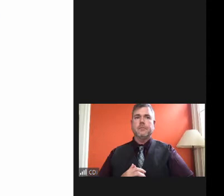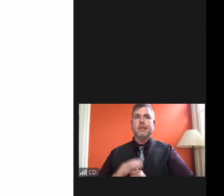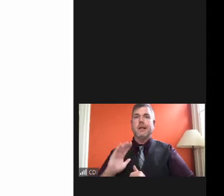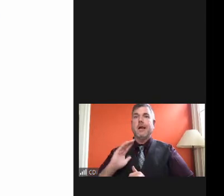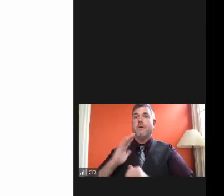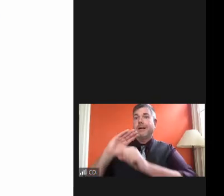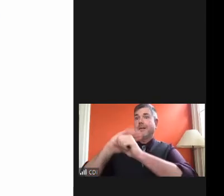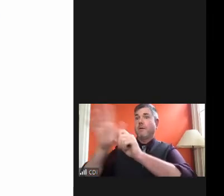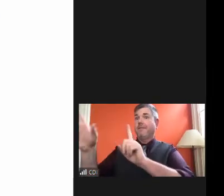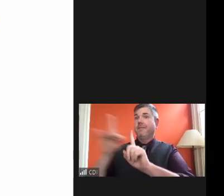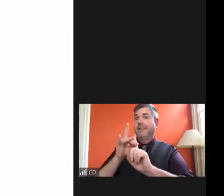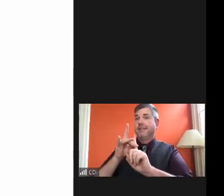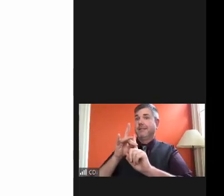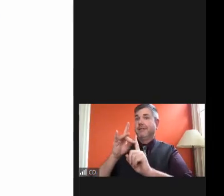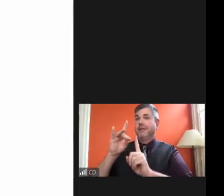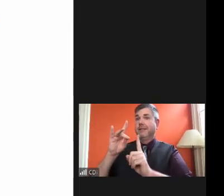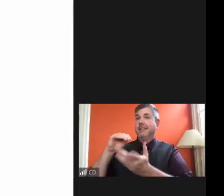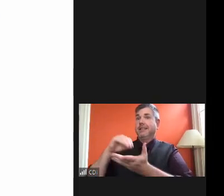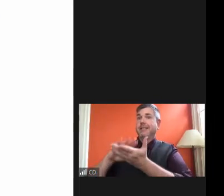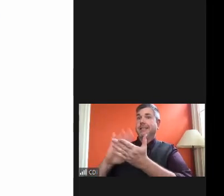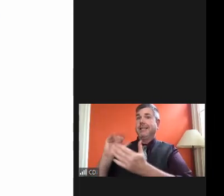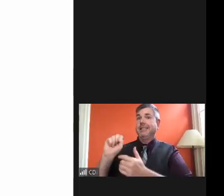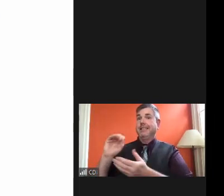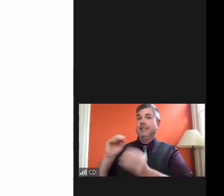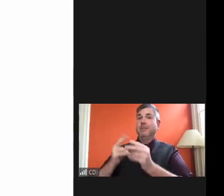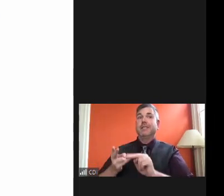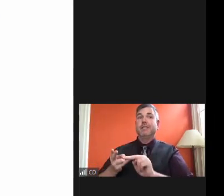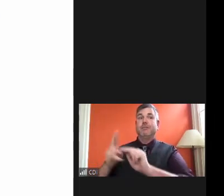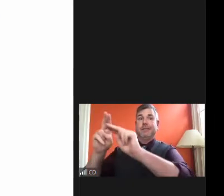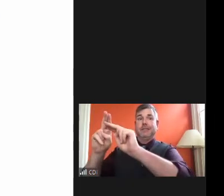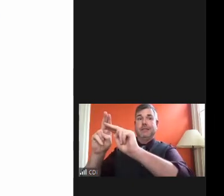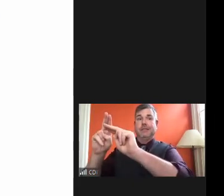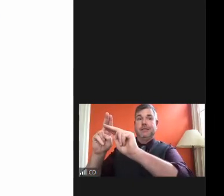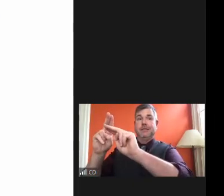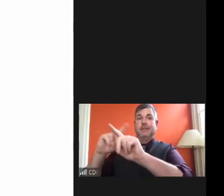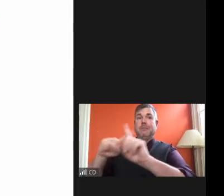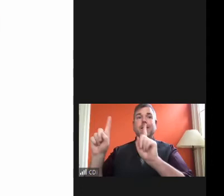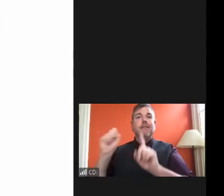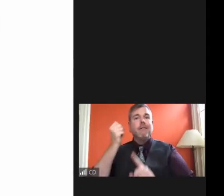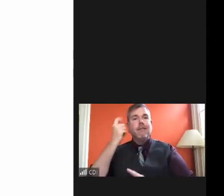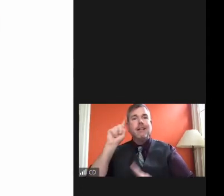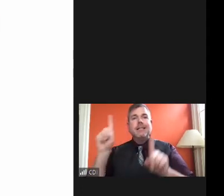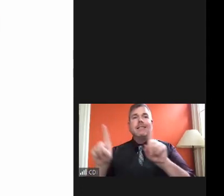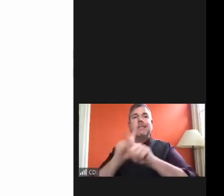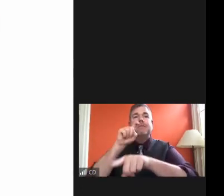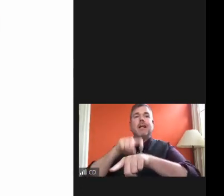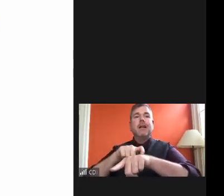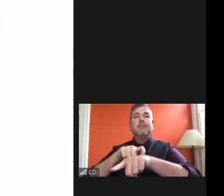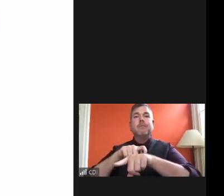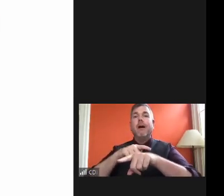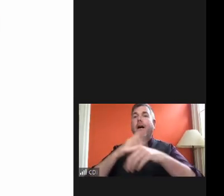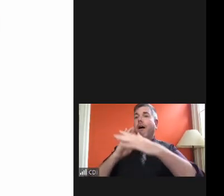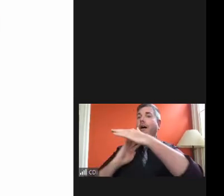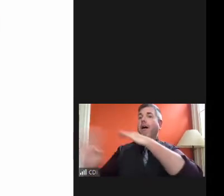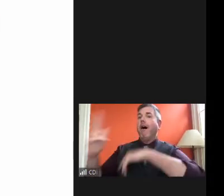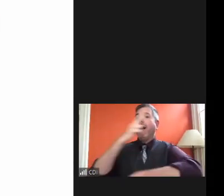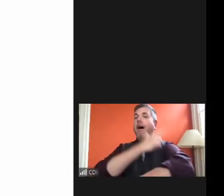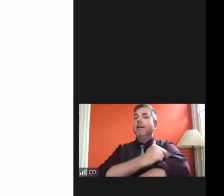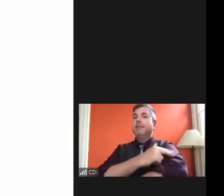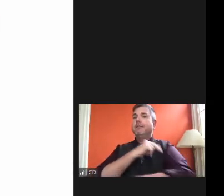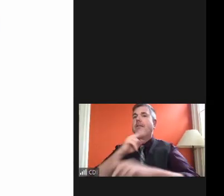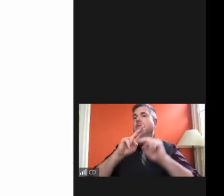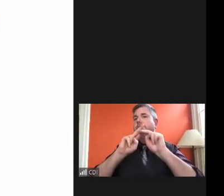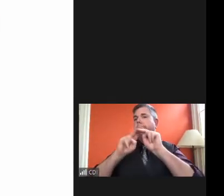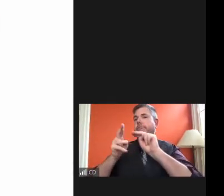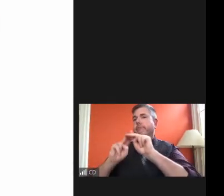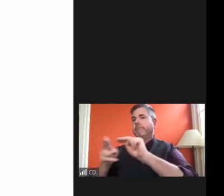hospital has decreased, and that's related to what I described in terms of the essential workforce.